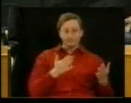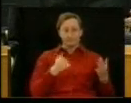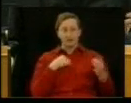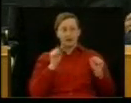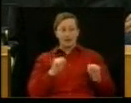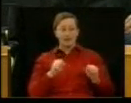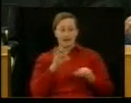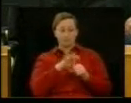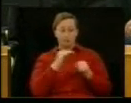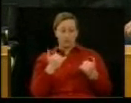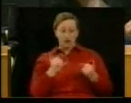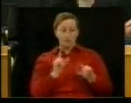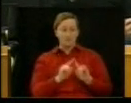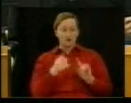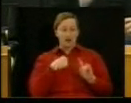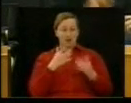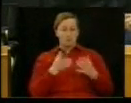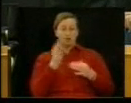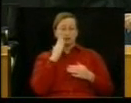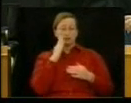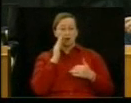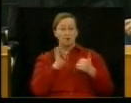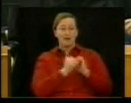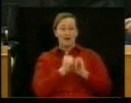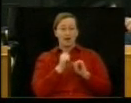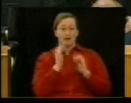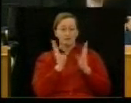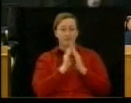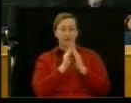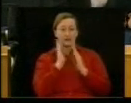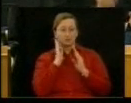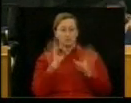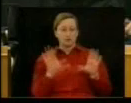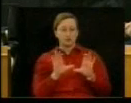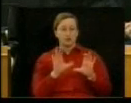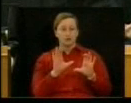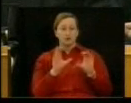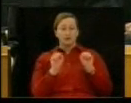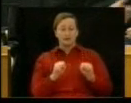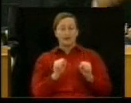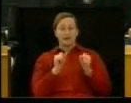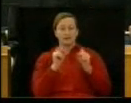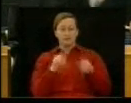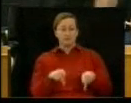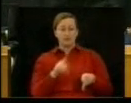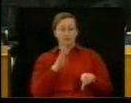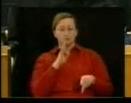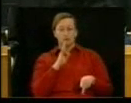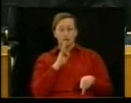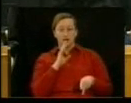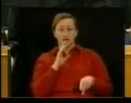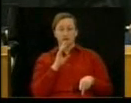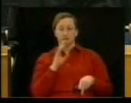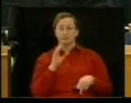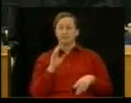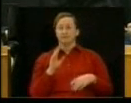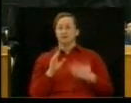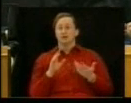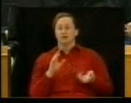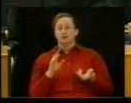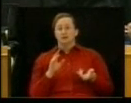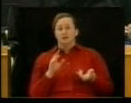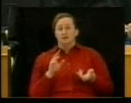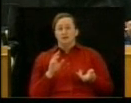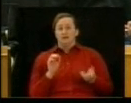vote now, but I want to know how how the meeting's going to do, where the people get to speak. If I'm a candidate from Farragut, will I be able to speak and give